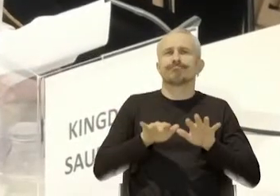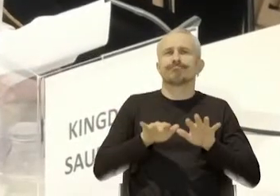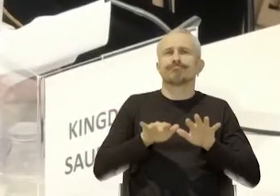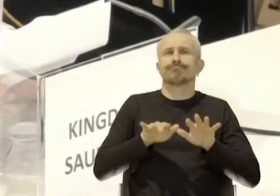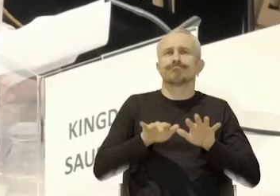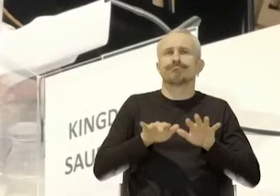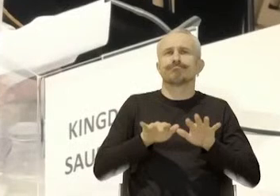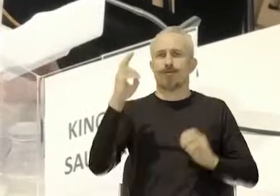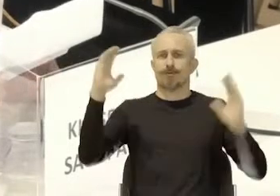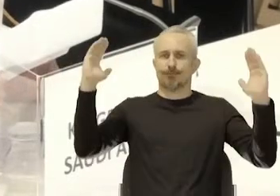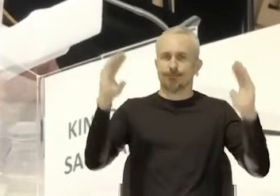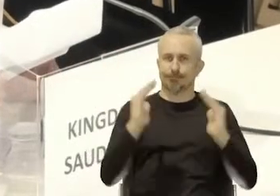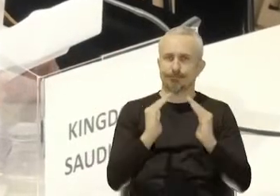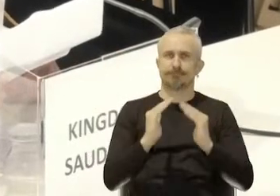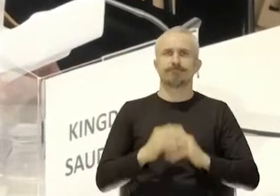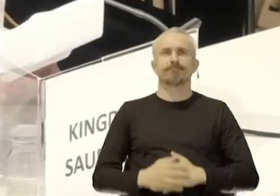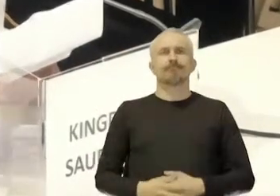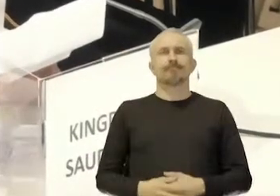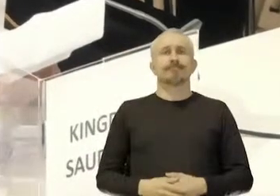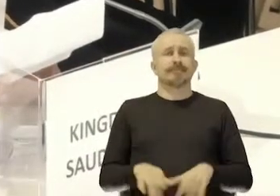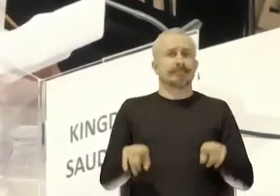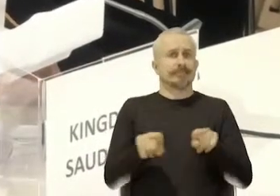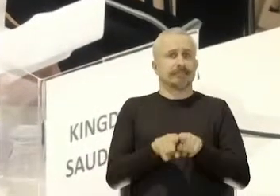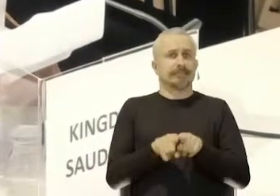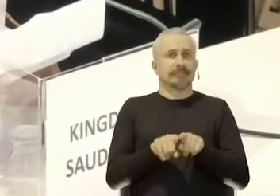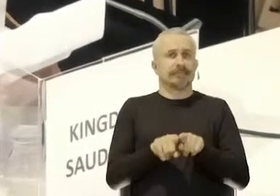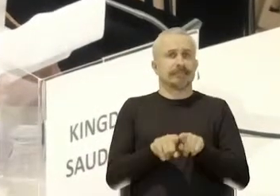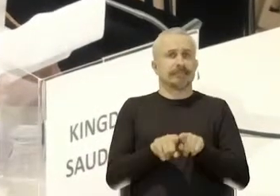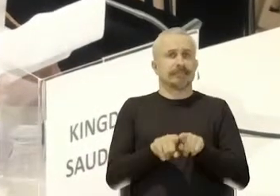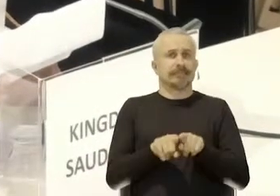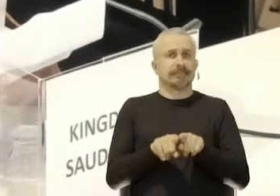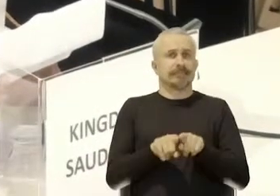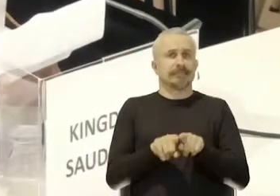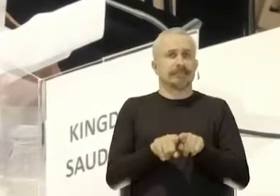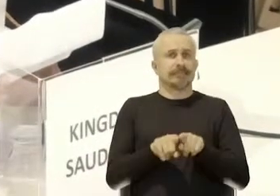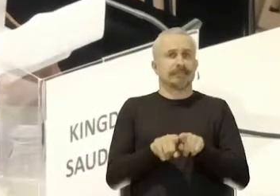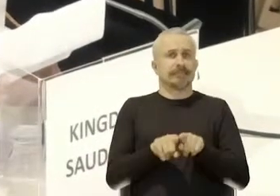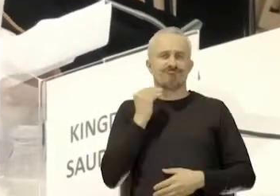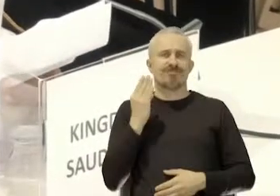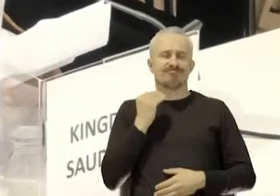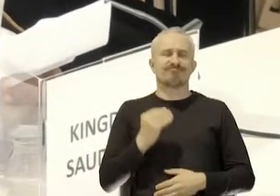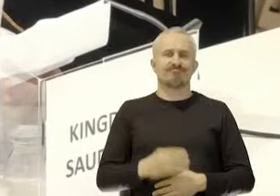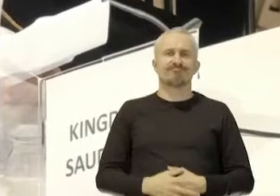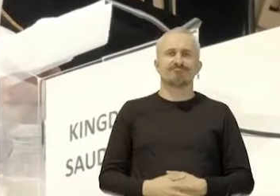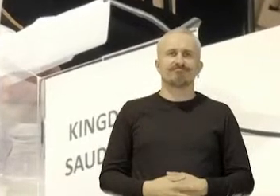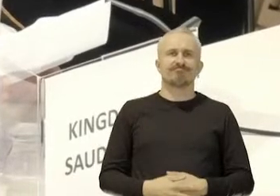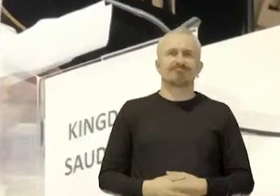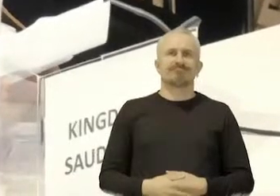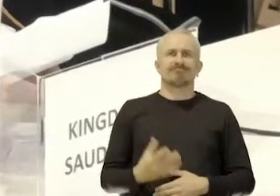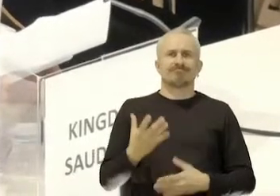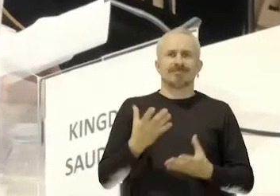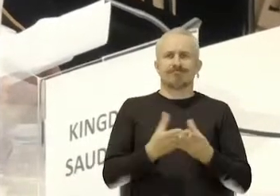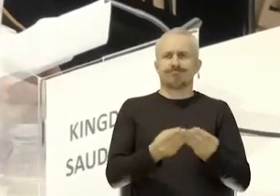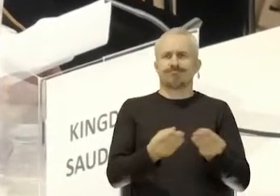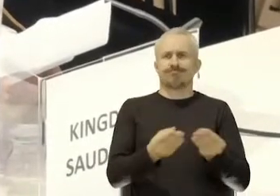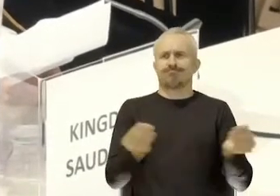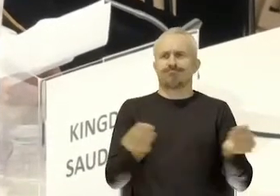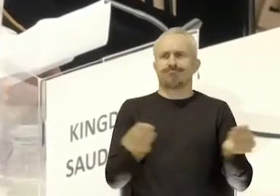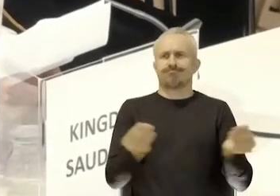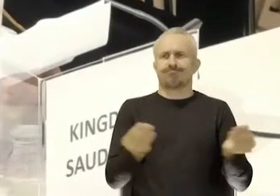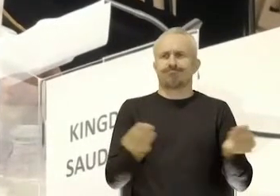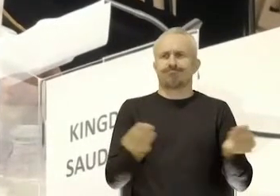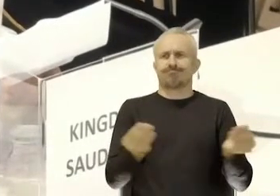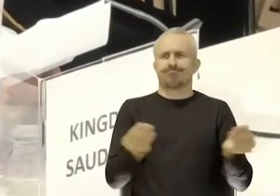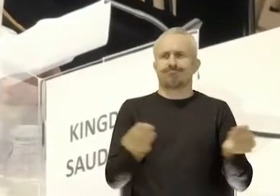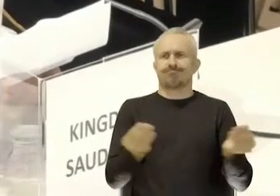can curb the CO2 emissions. We are also quite experienced when it comes to the